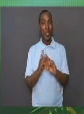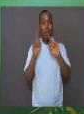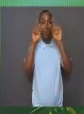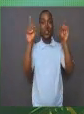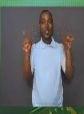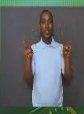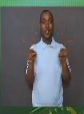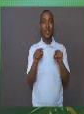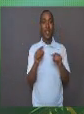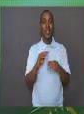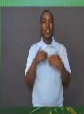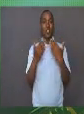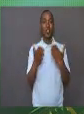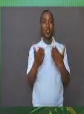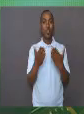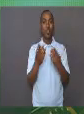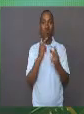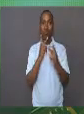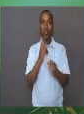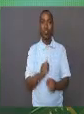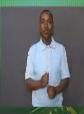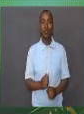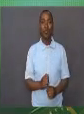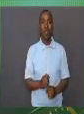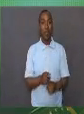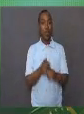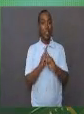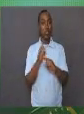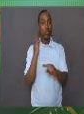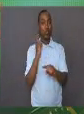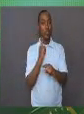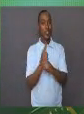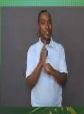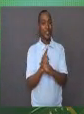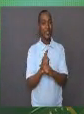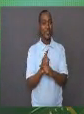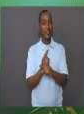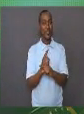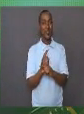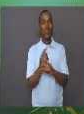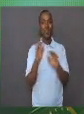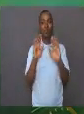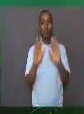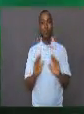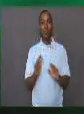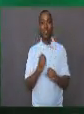screen. If you answered them correctly, great job.